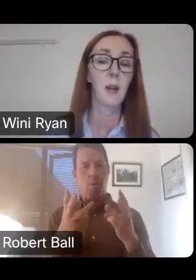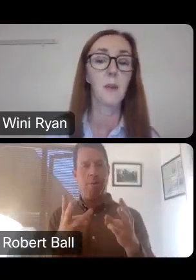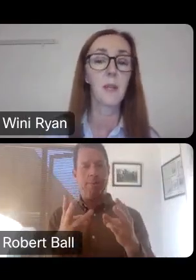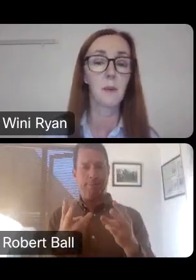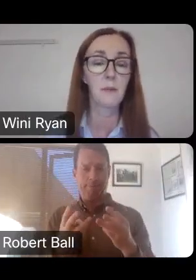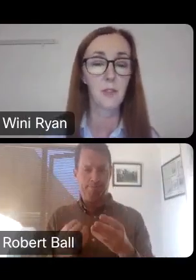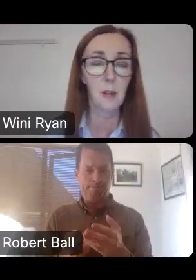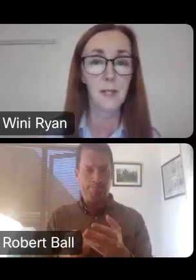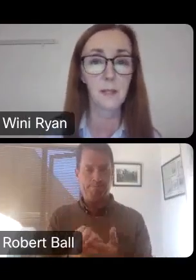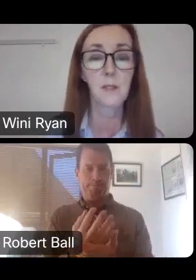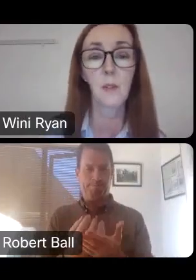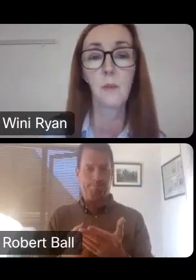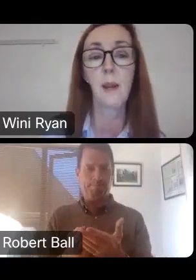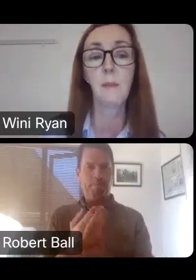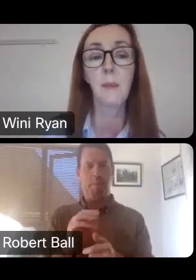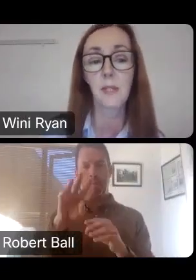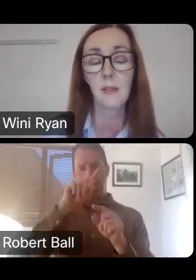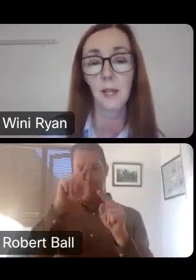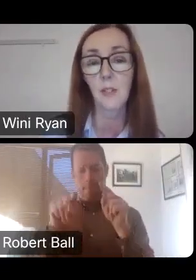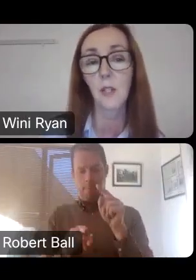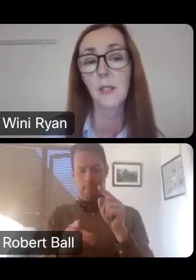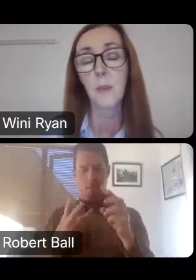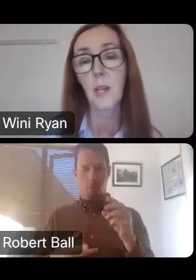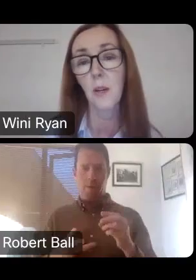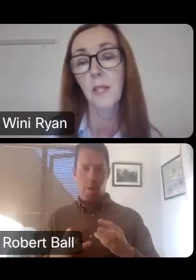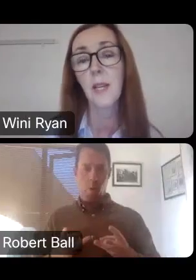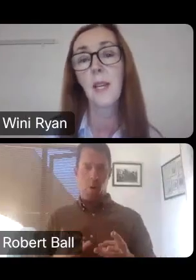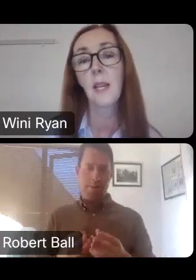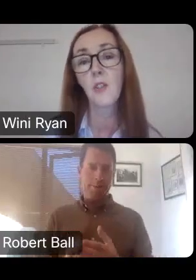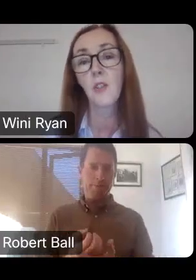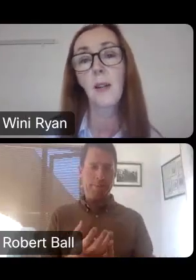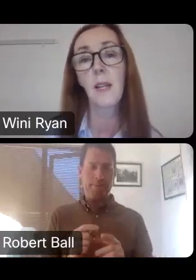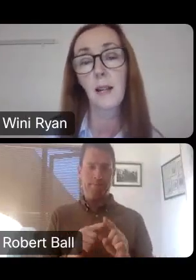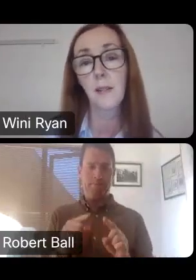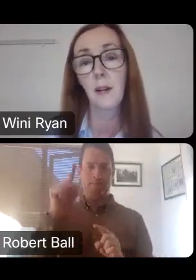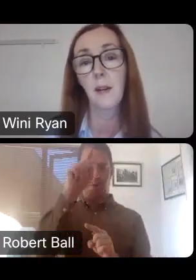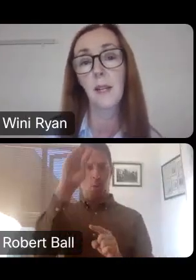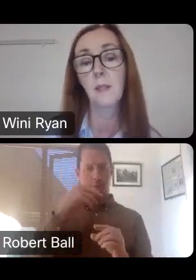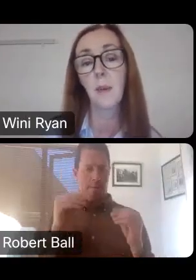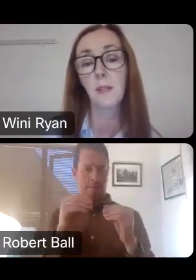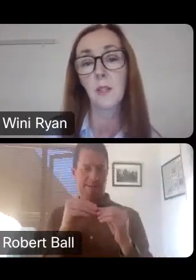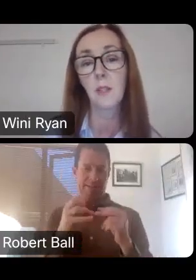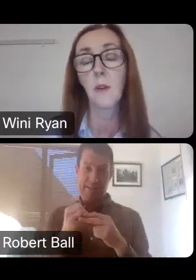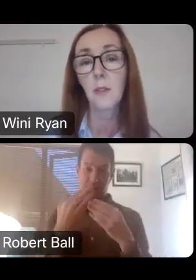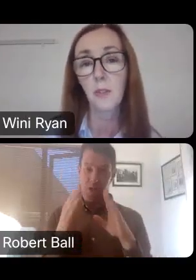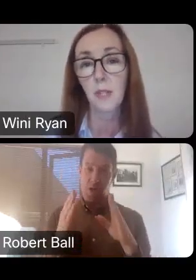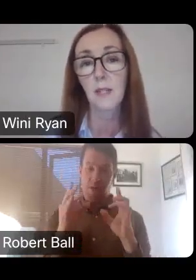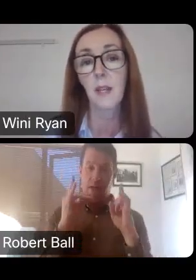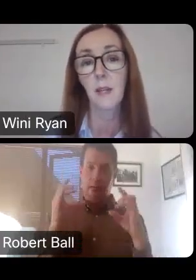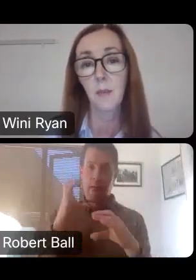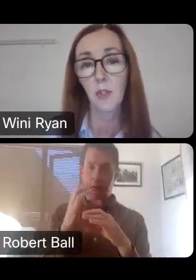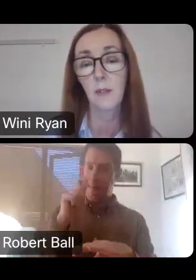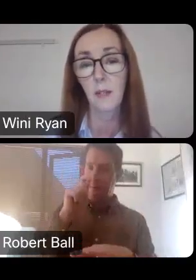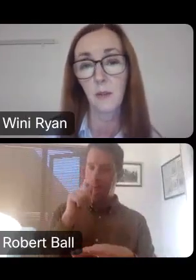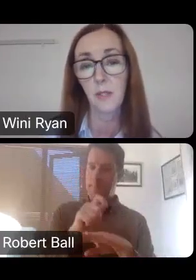bottom, a weaker way of describing it. So why am I pointing this out to you? It's because in general in healthcare, it's best to understate